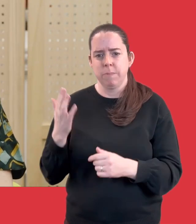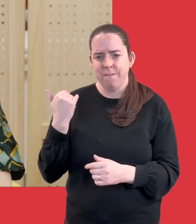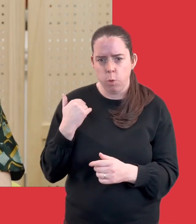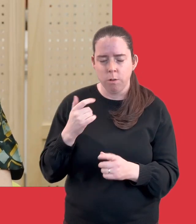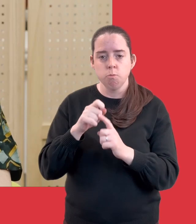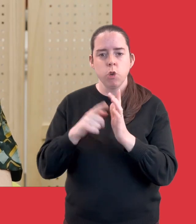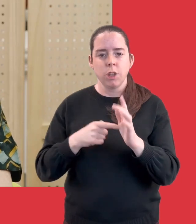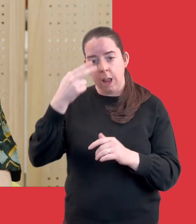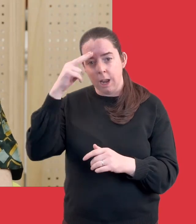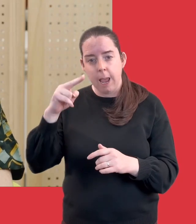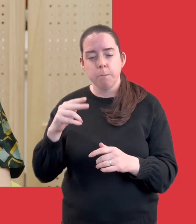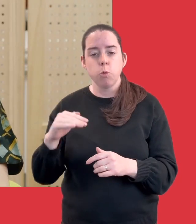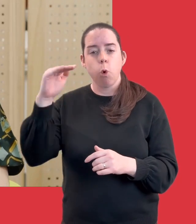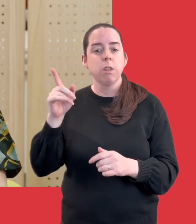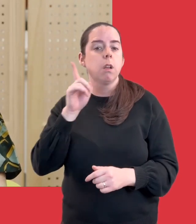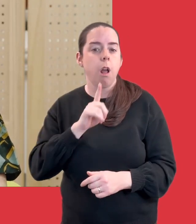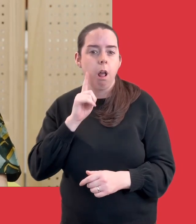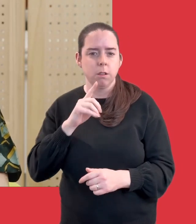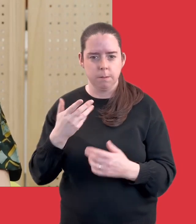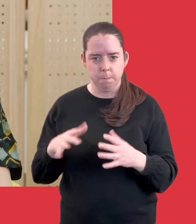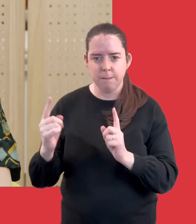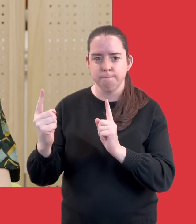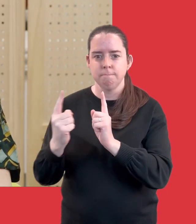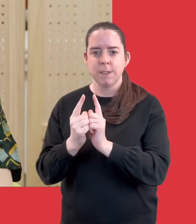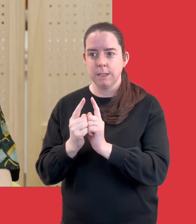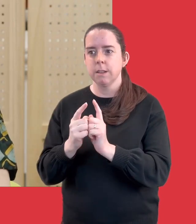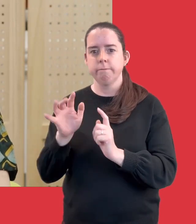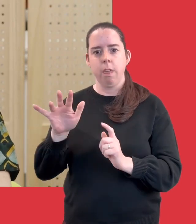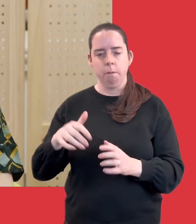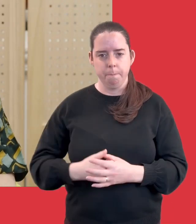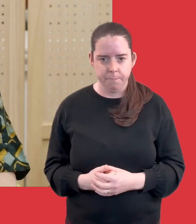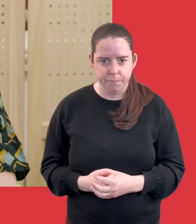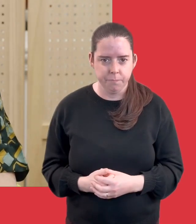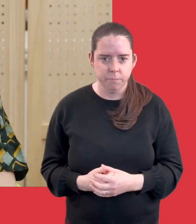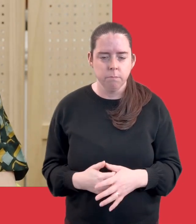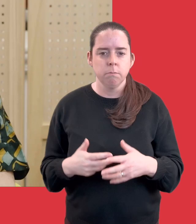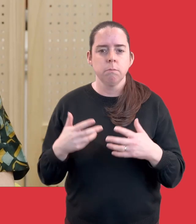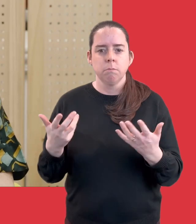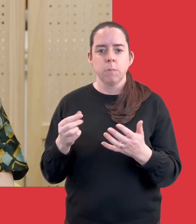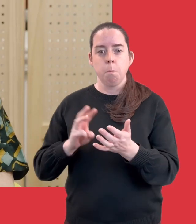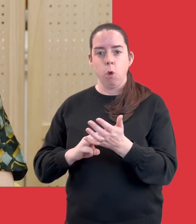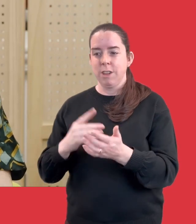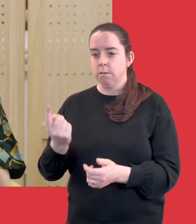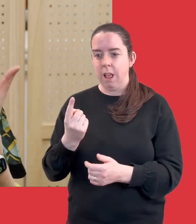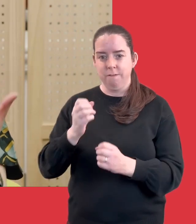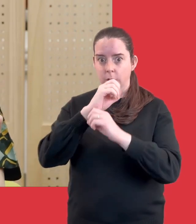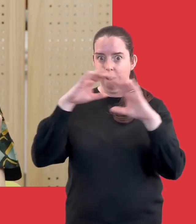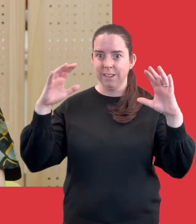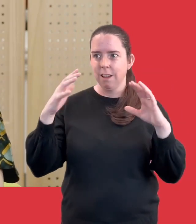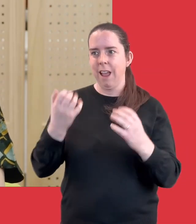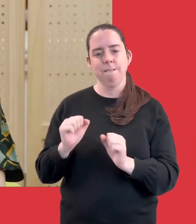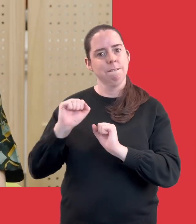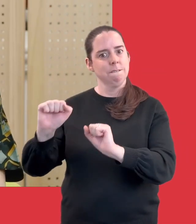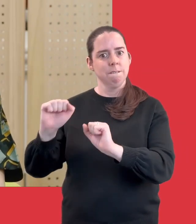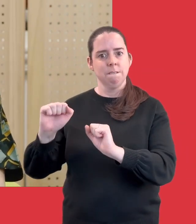once before on a project called Northern Girls, which is how we met. And Maureen had the idea. It